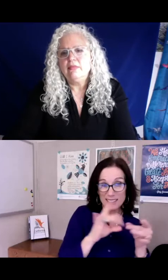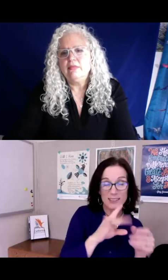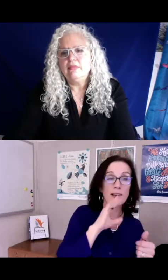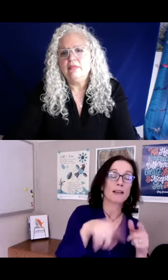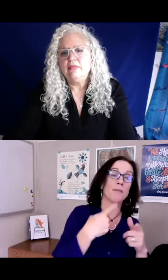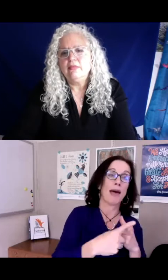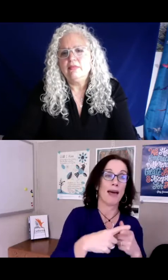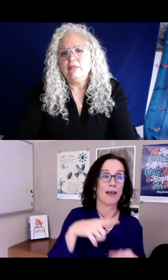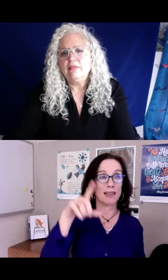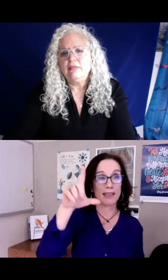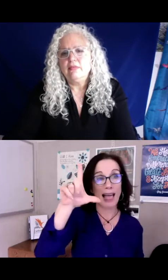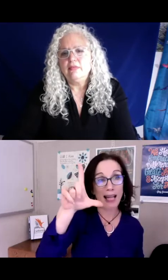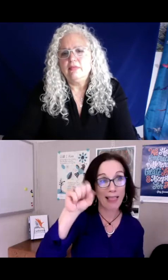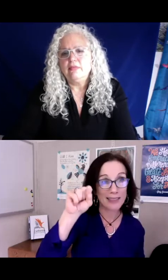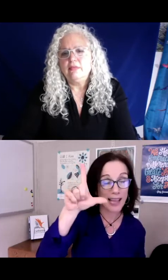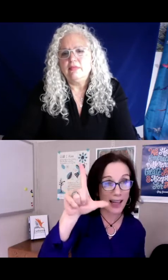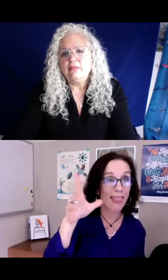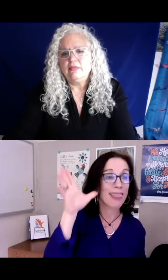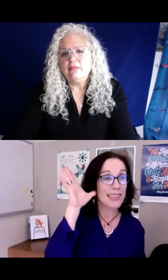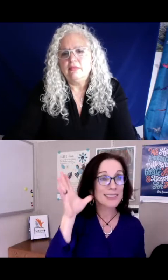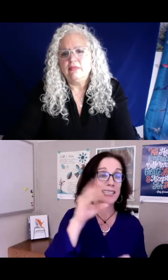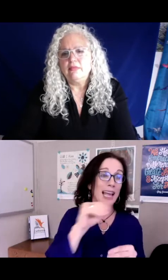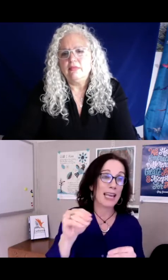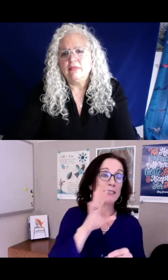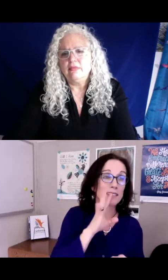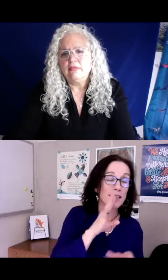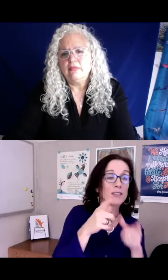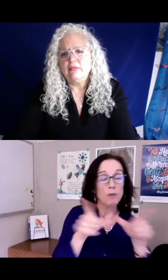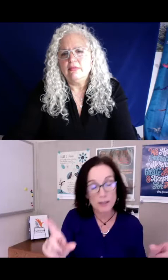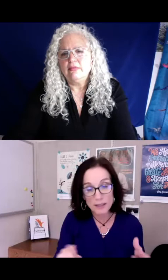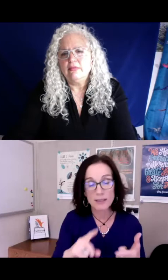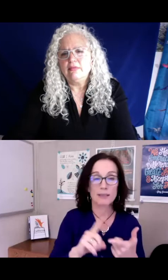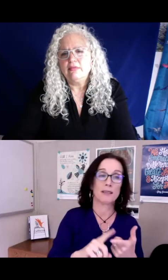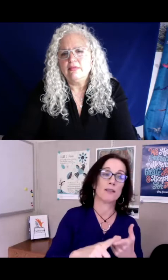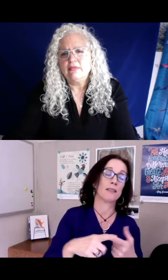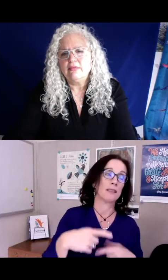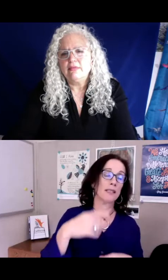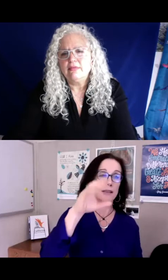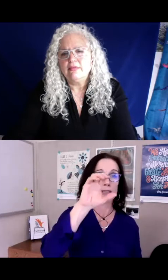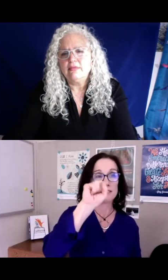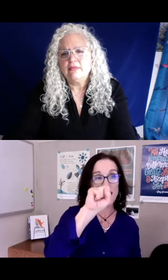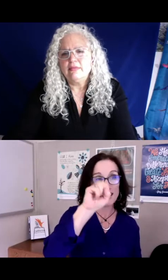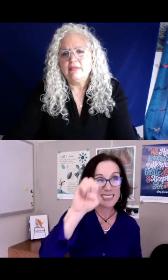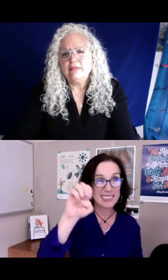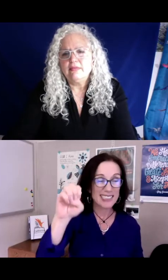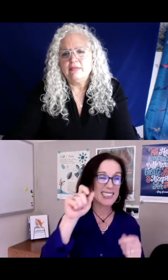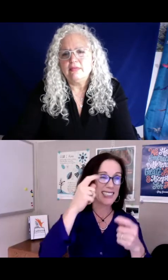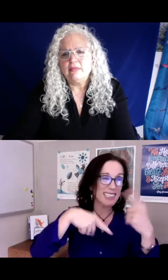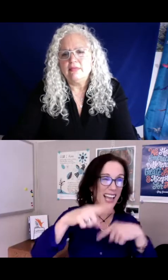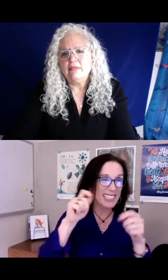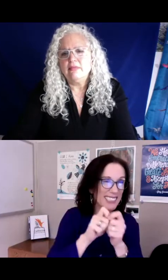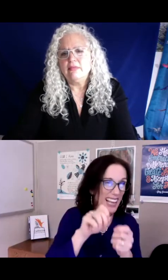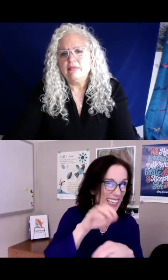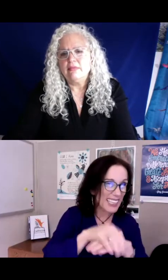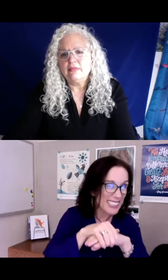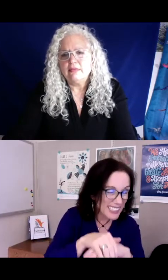Remember, Lily spoke about LSL, listening and speaking language, spoken